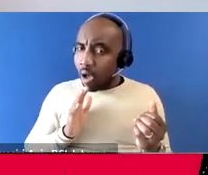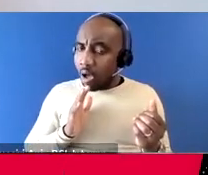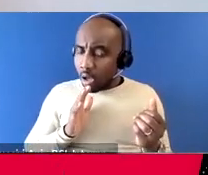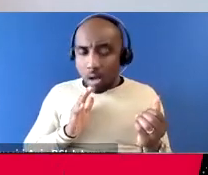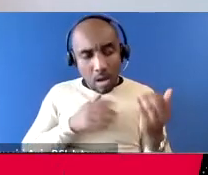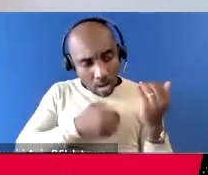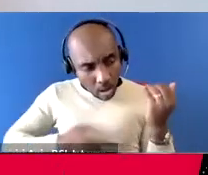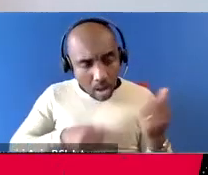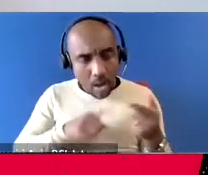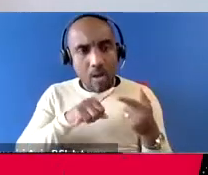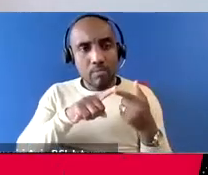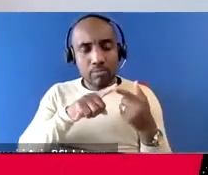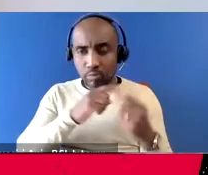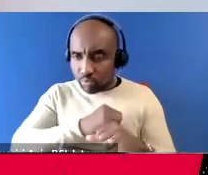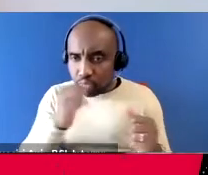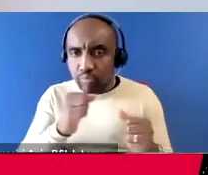Muatana